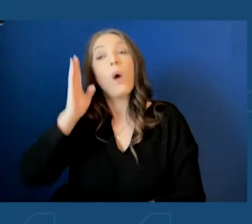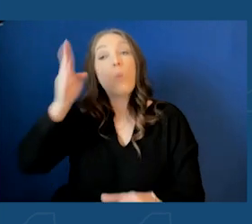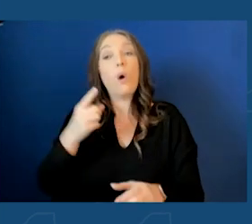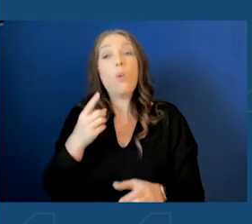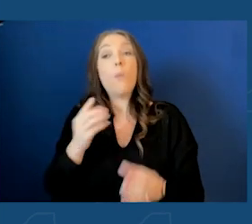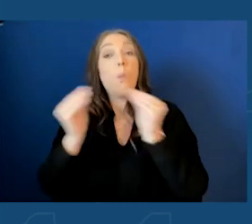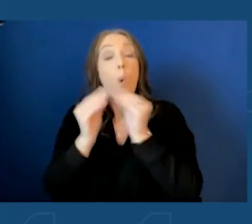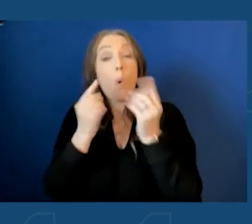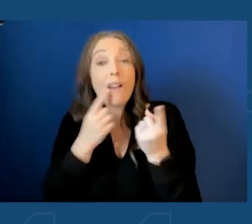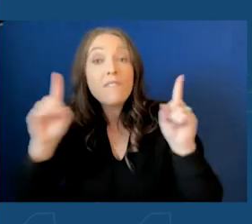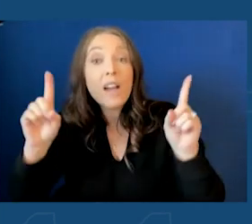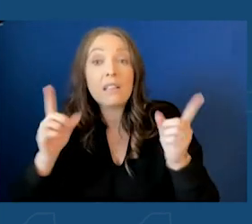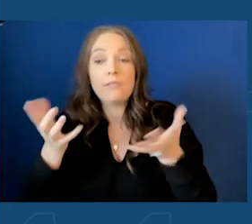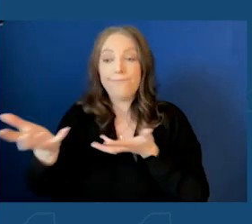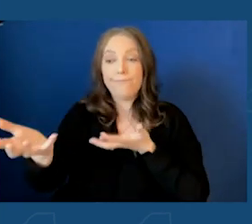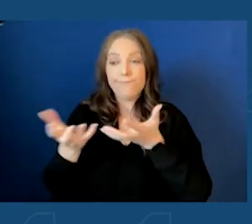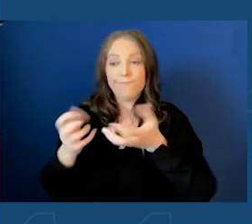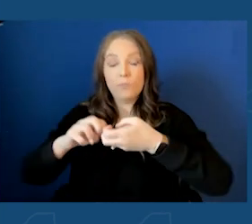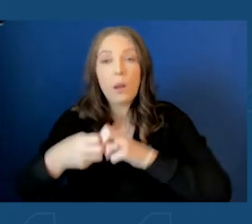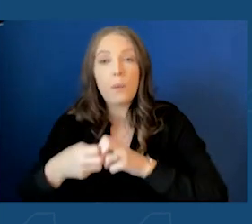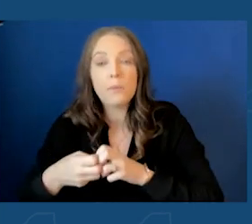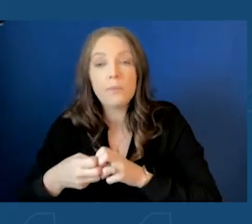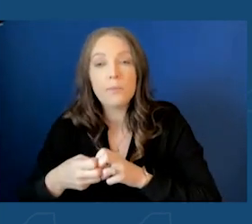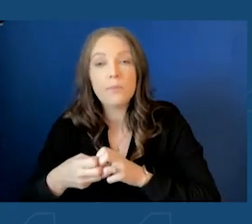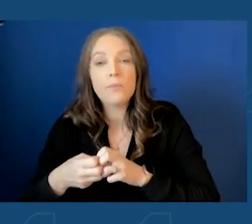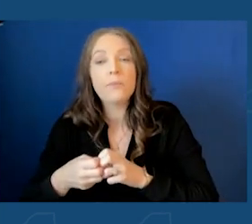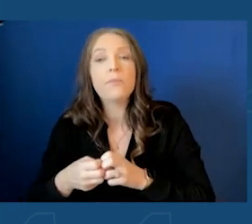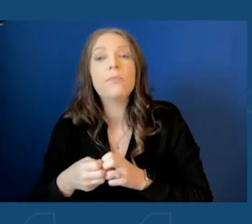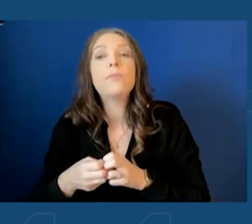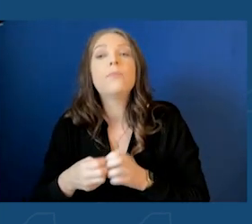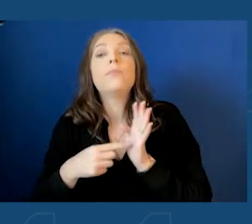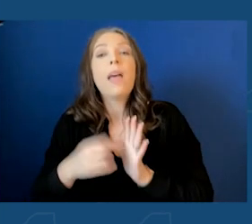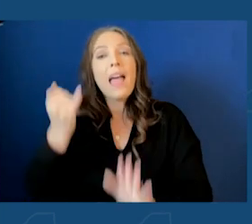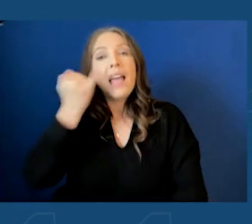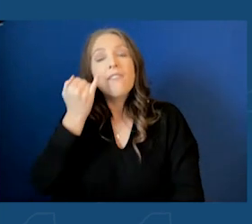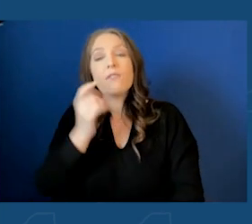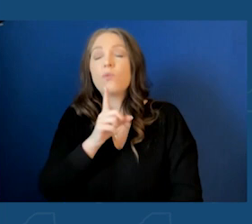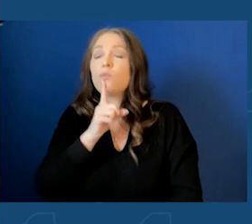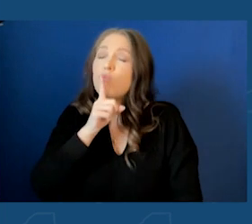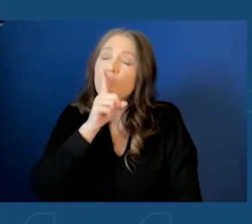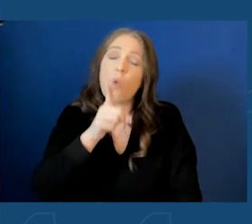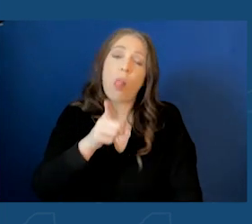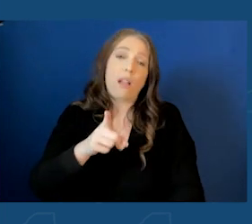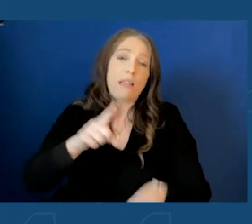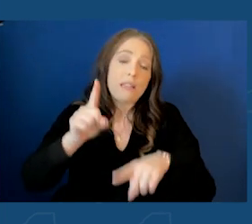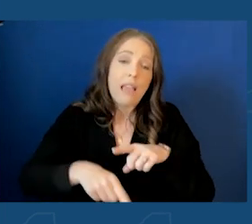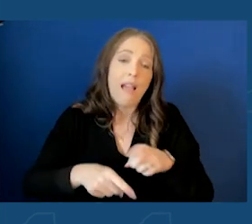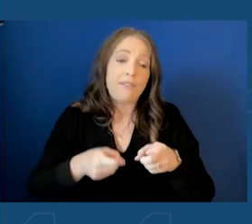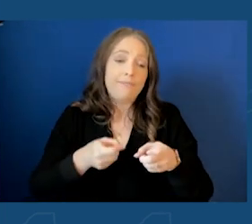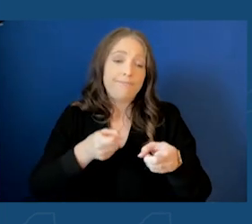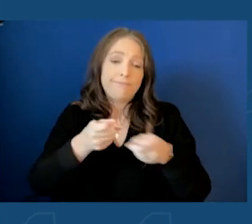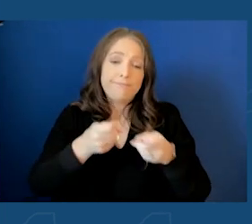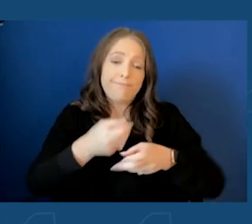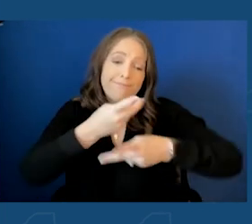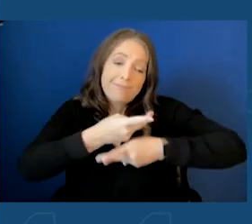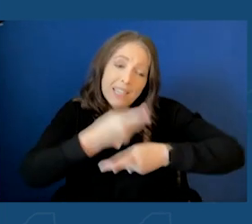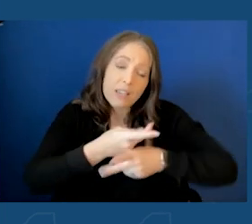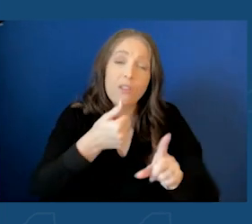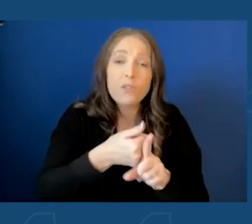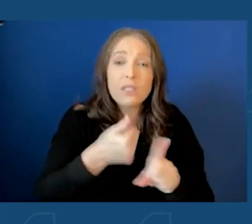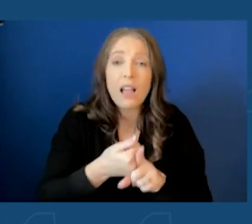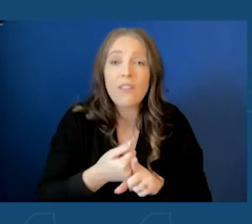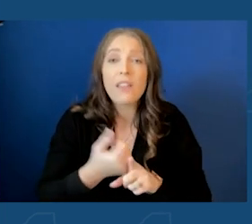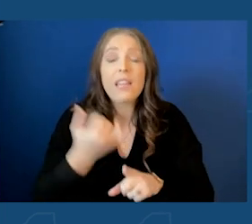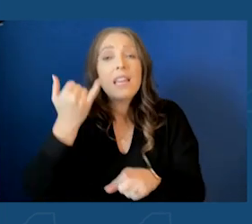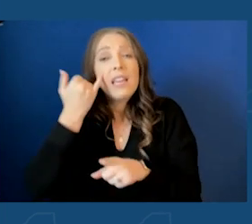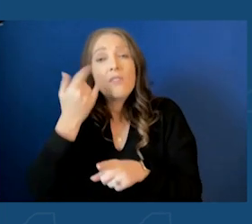with the problem, which is if you truly cannot take care of yourself, if you are walking around and you have no, demonstrated